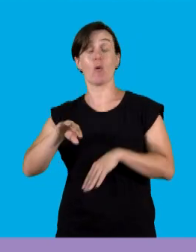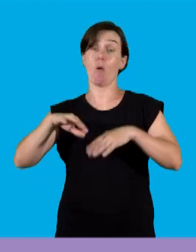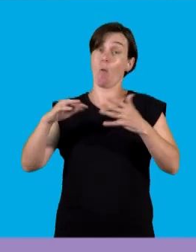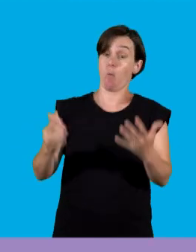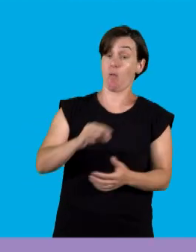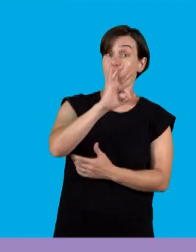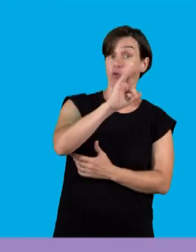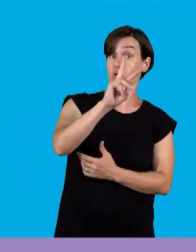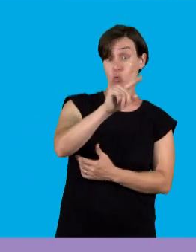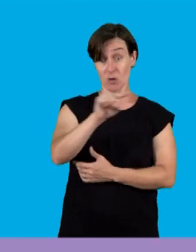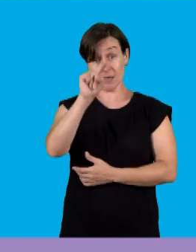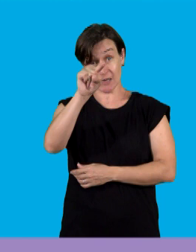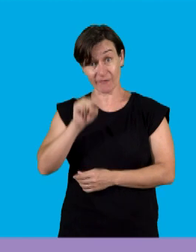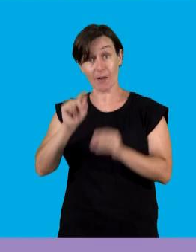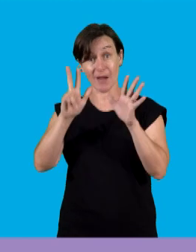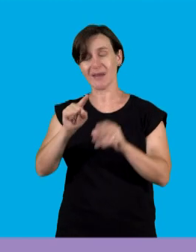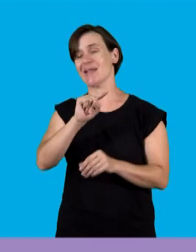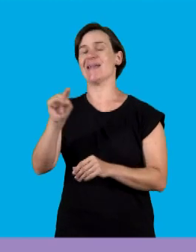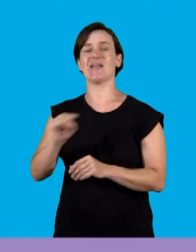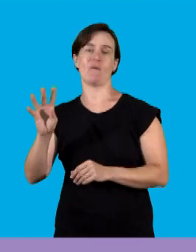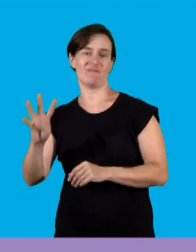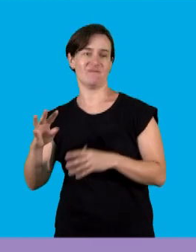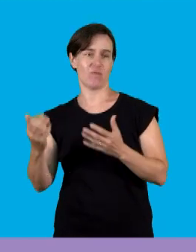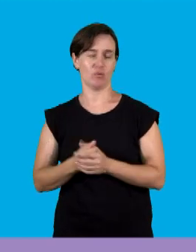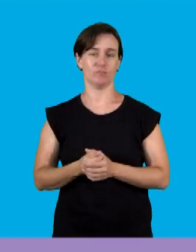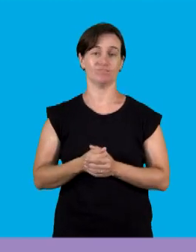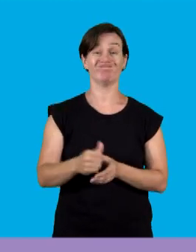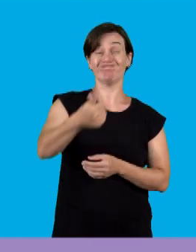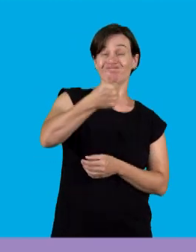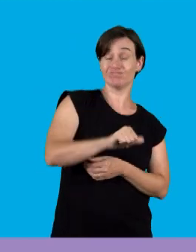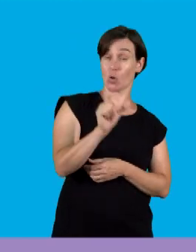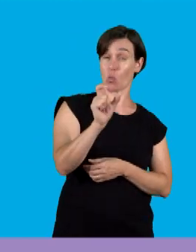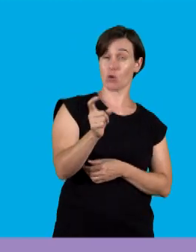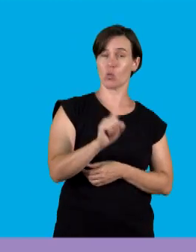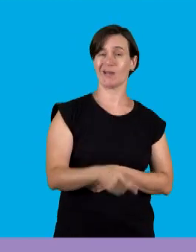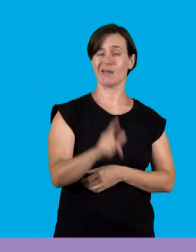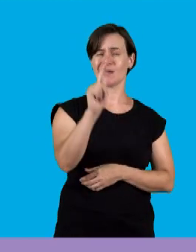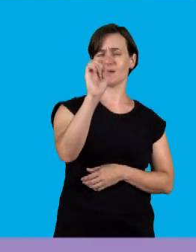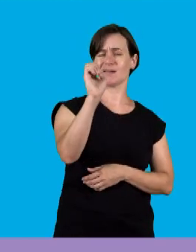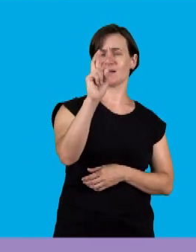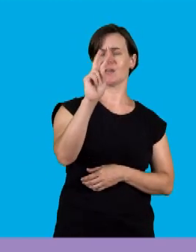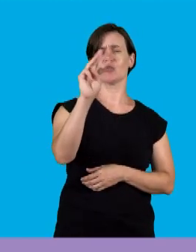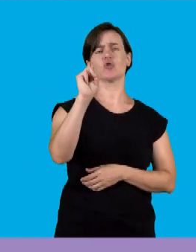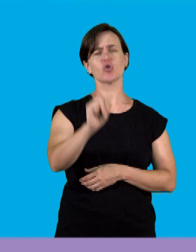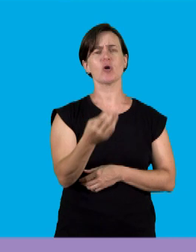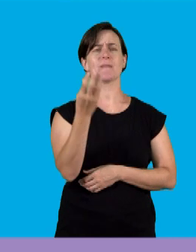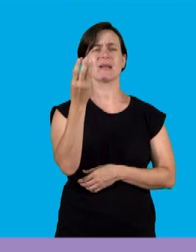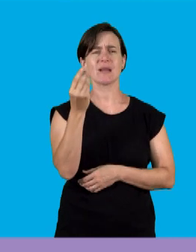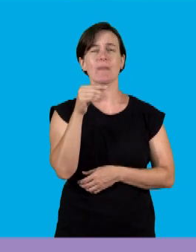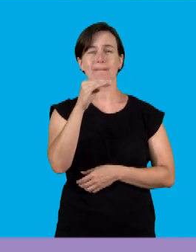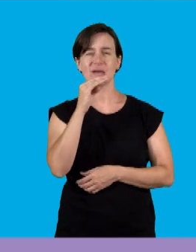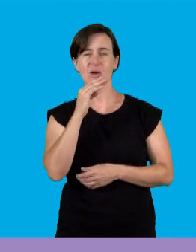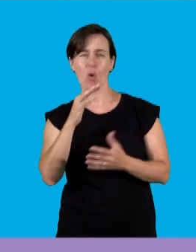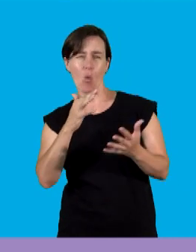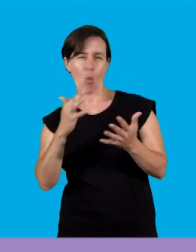32 divided by 8, which is equals to 4. Then we have term number, and that is the position of the diagram in